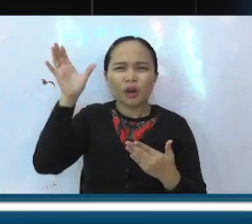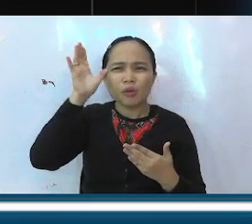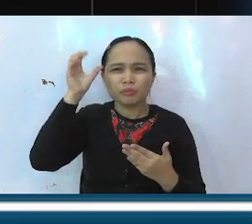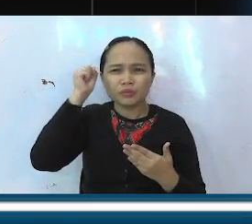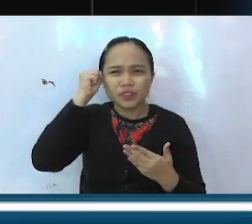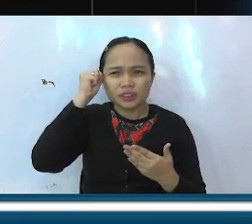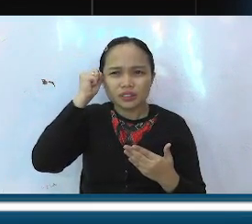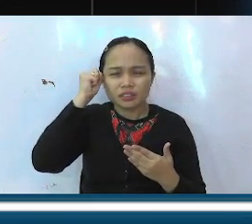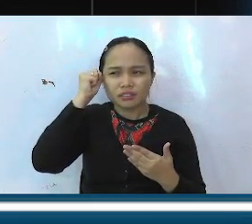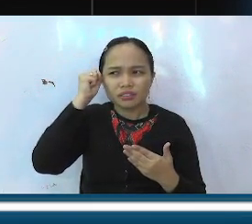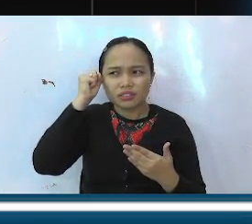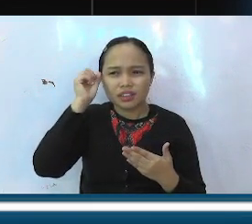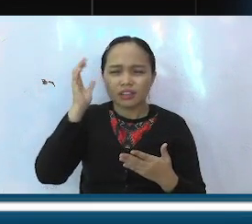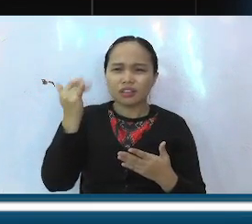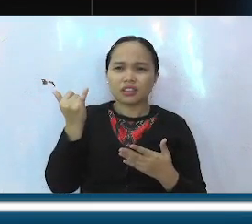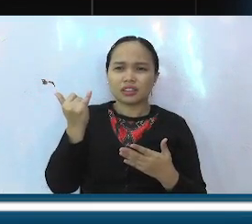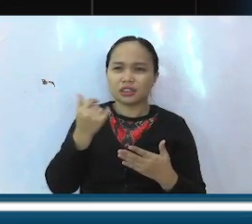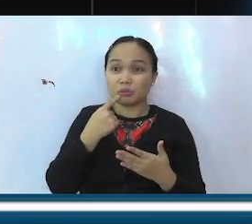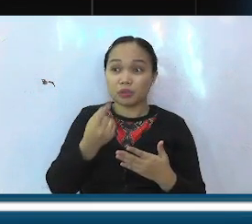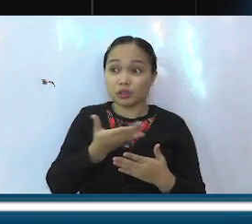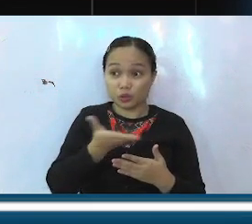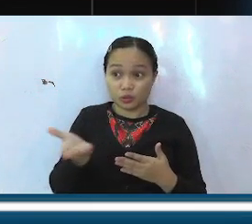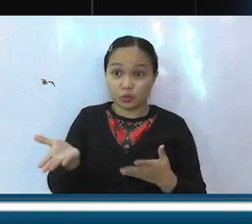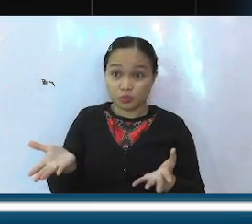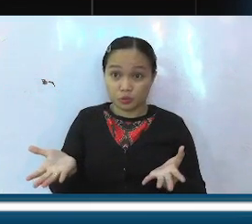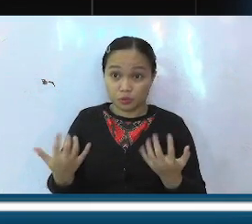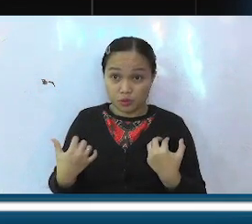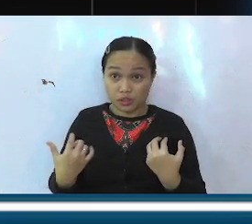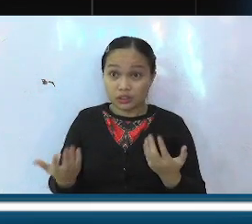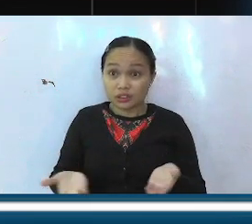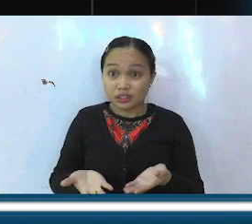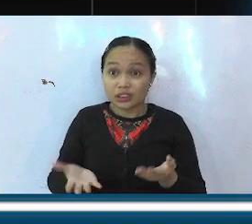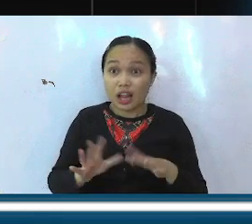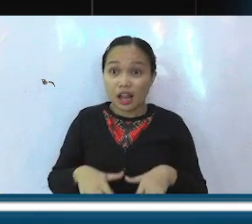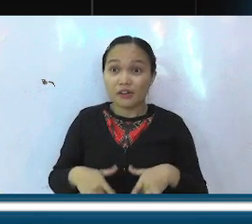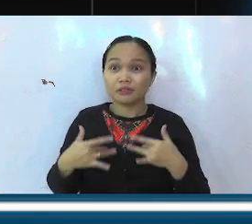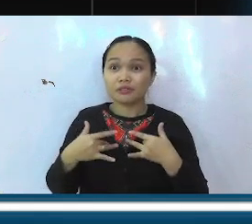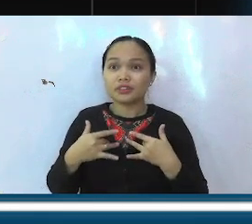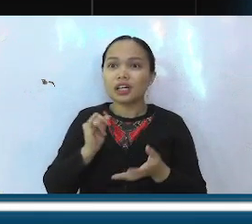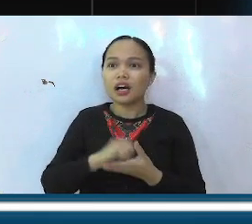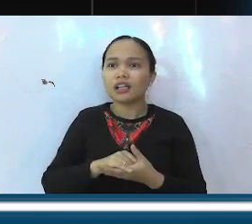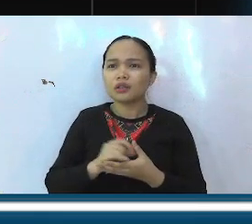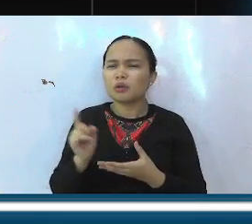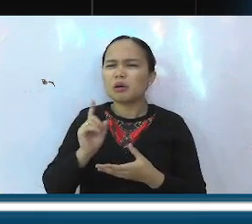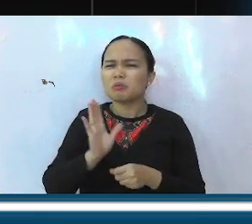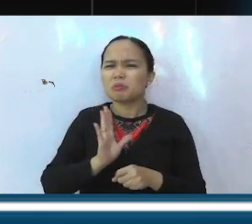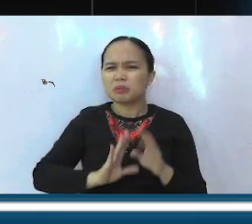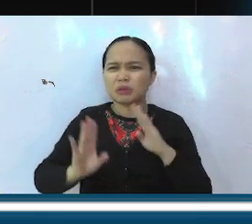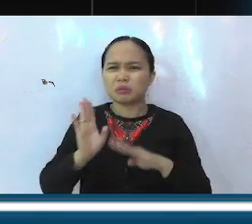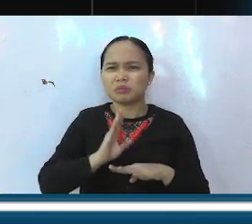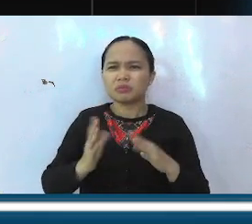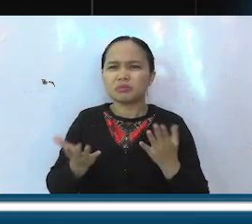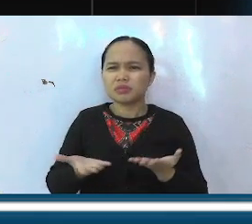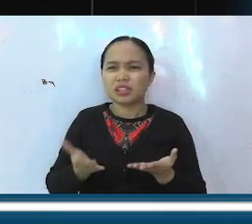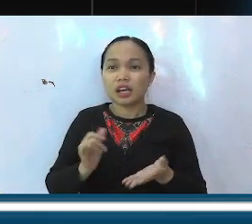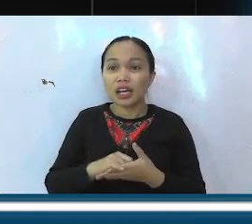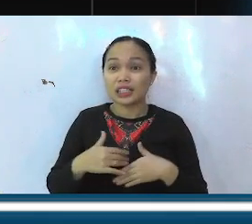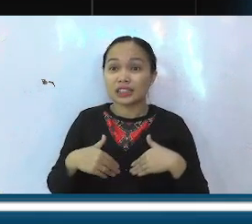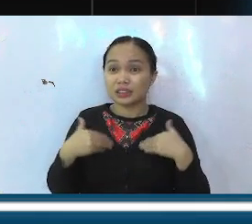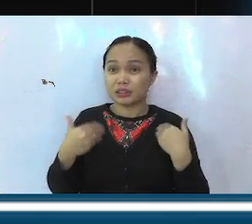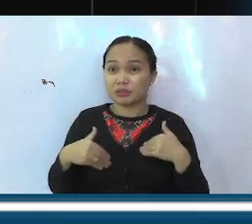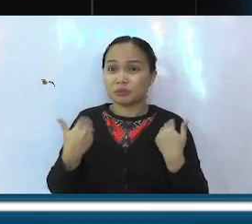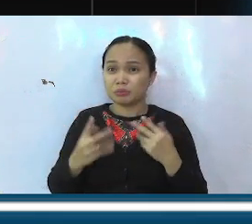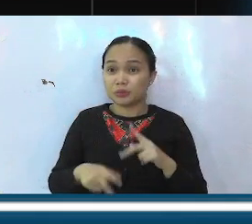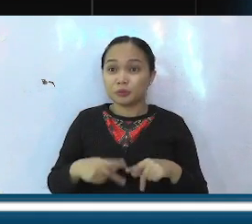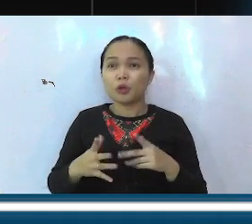It's common sense. Yes. Because you know, you want this life. Like what the problem right now is that the young people, they want a